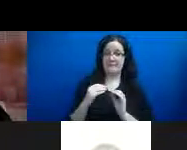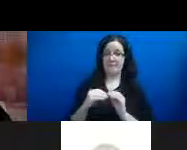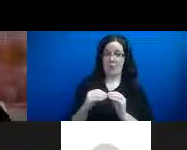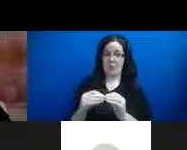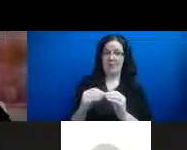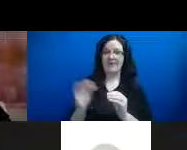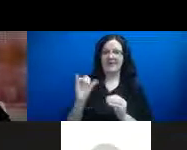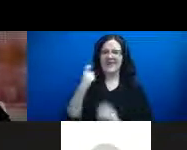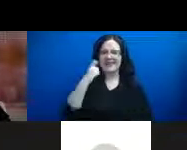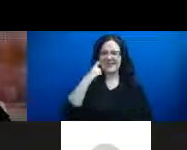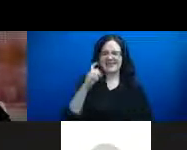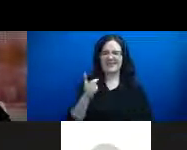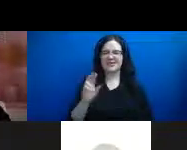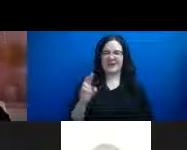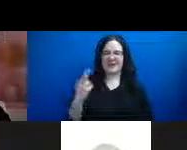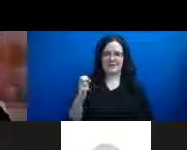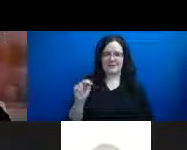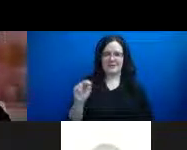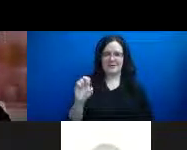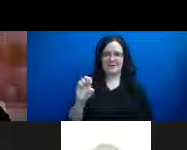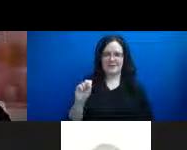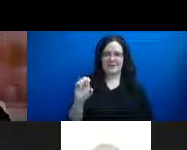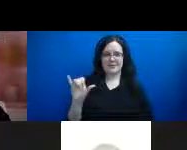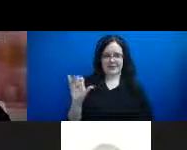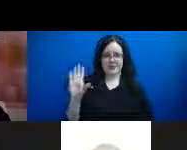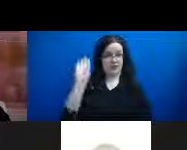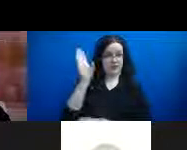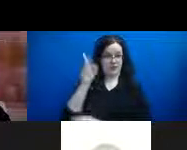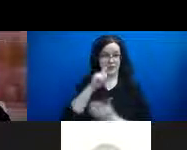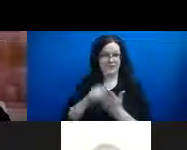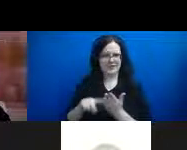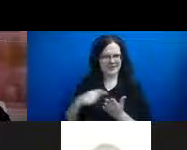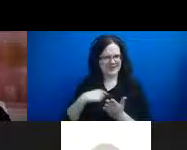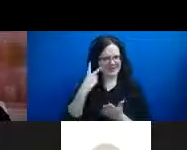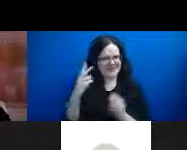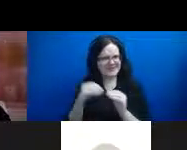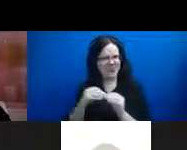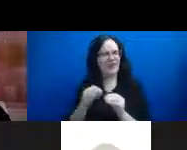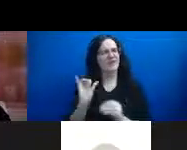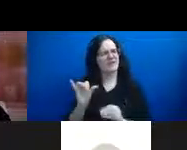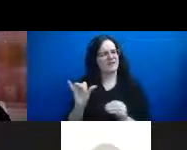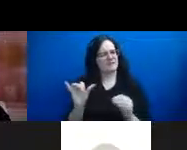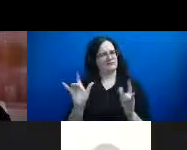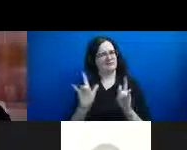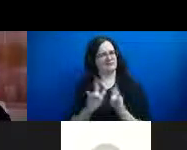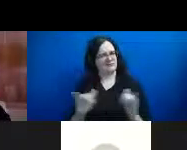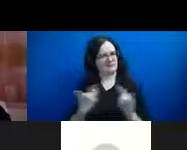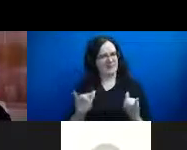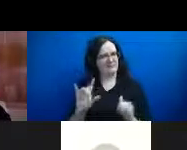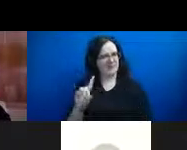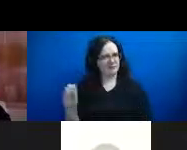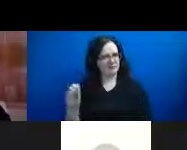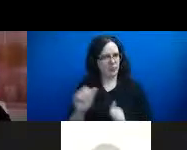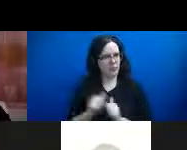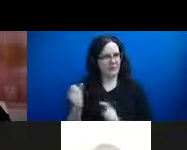just saw from Dr. Hennessy, we're seeing more and more research on co-occurring issues in gambling, and we're seeing, and